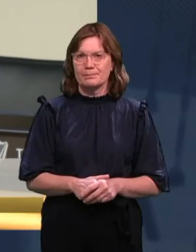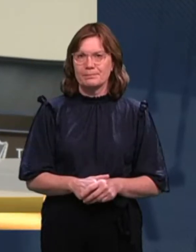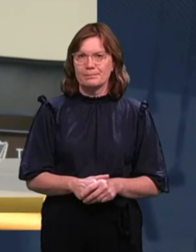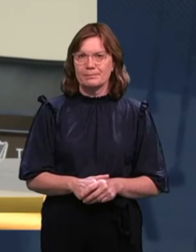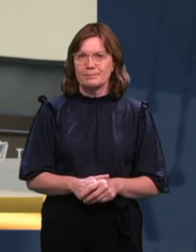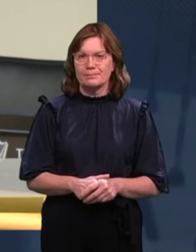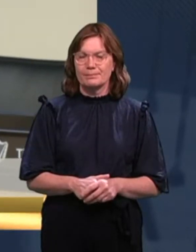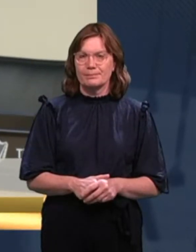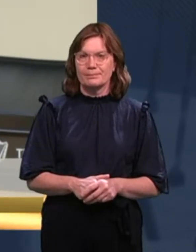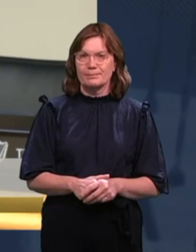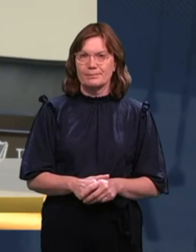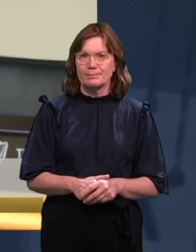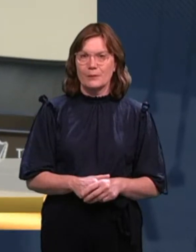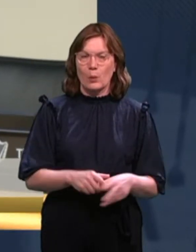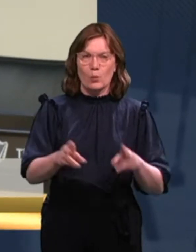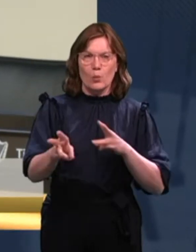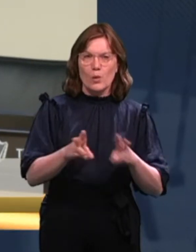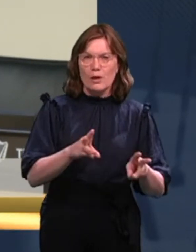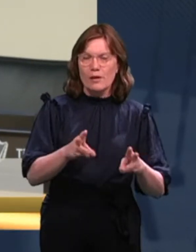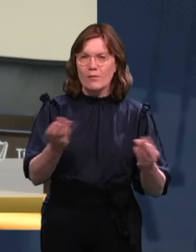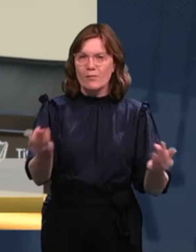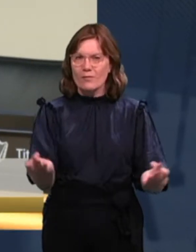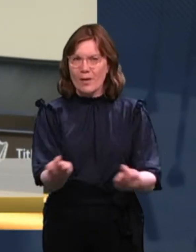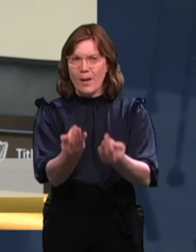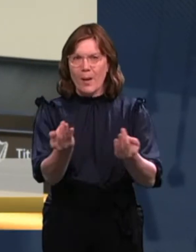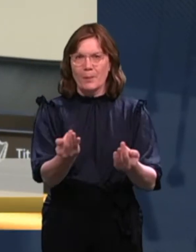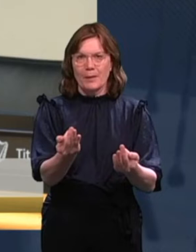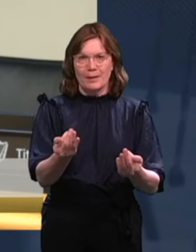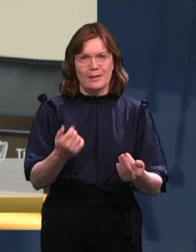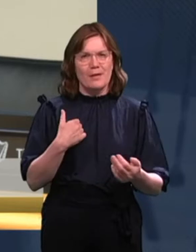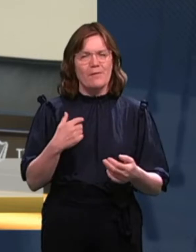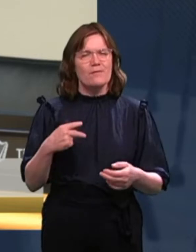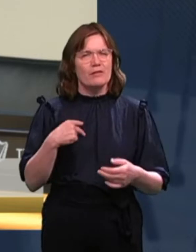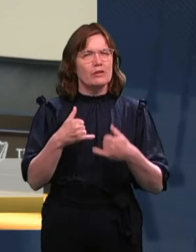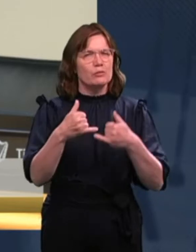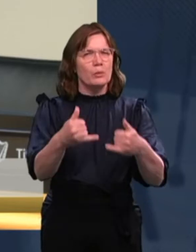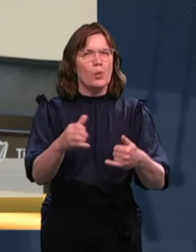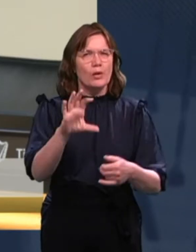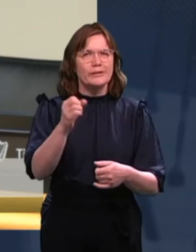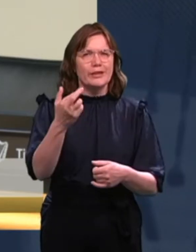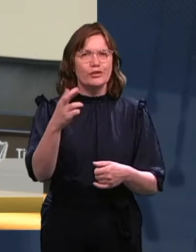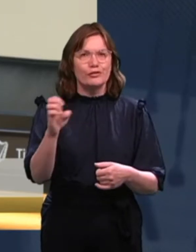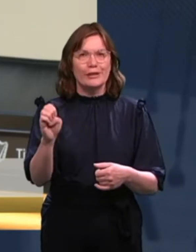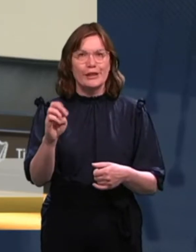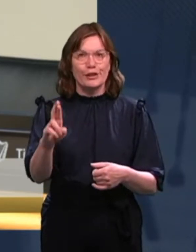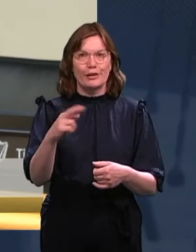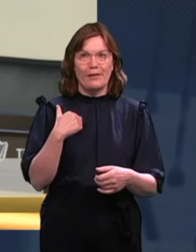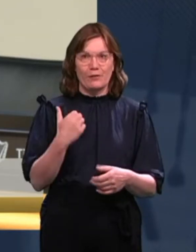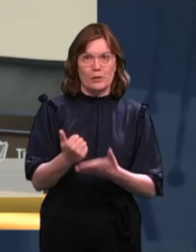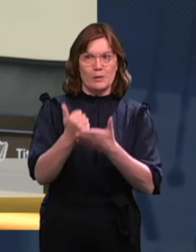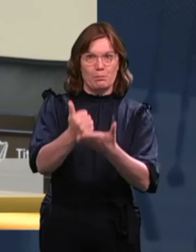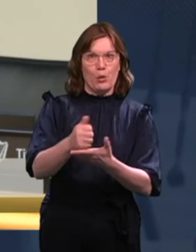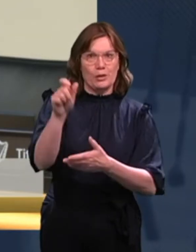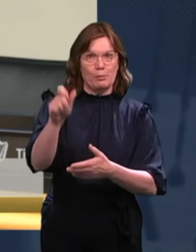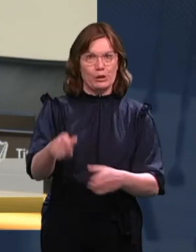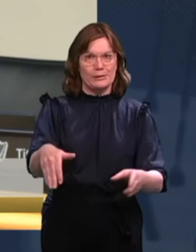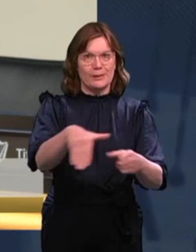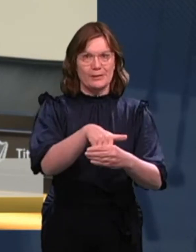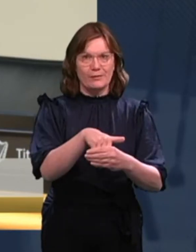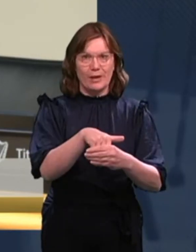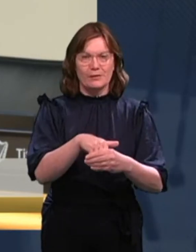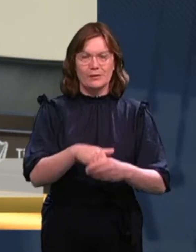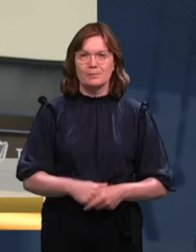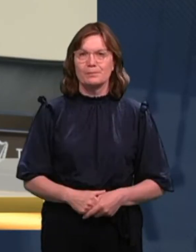an incredibly rewarding and empowering career if people are supported to get involved in that. So I have a